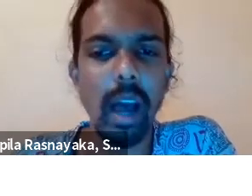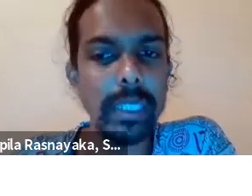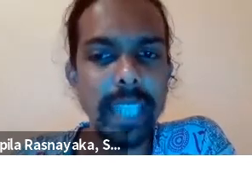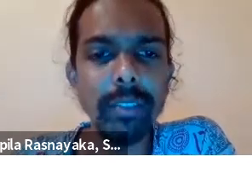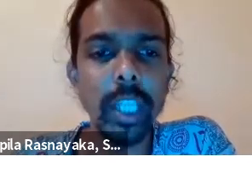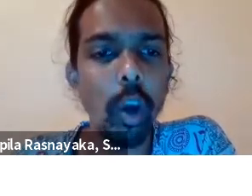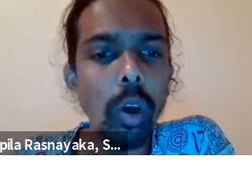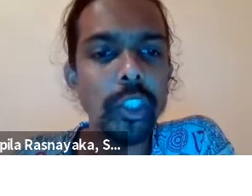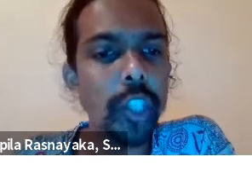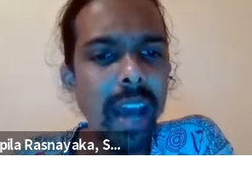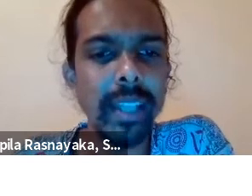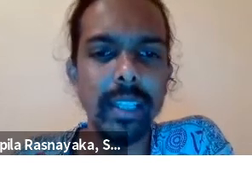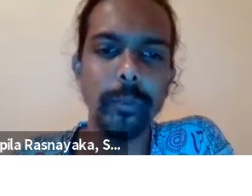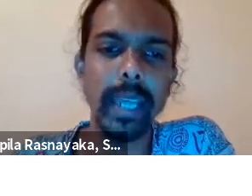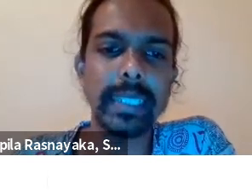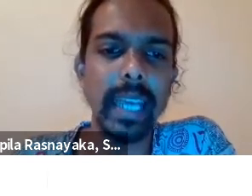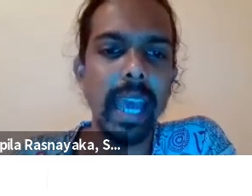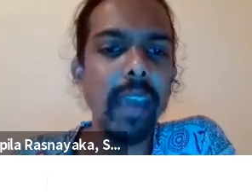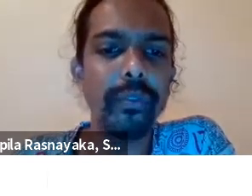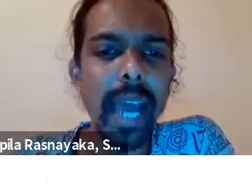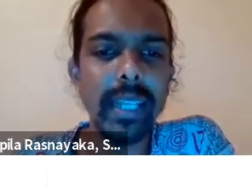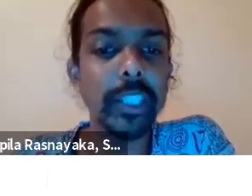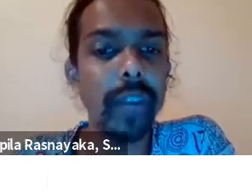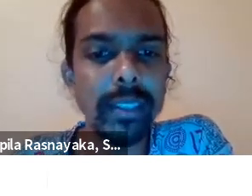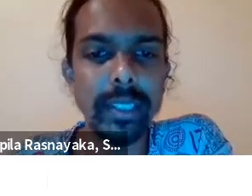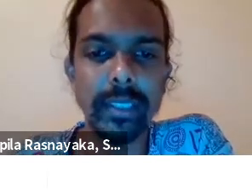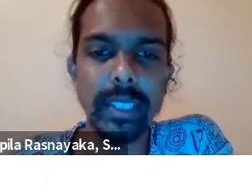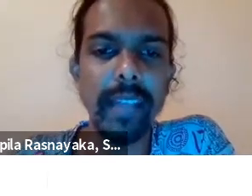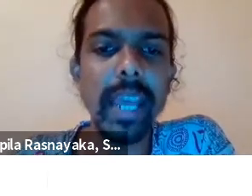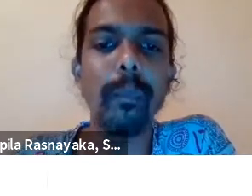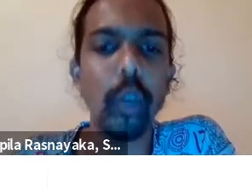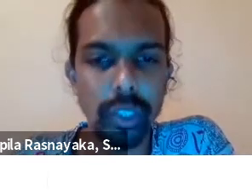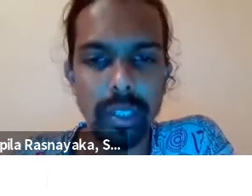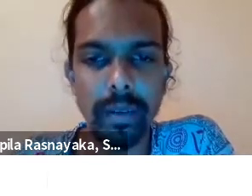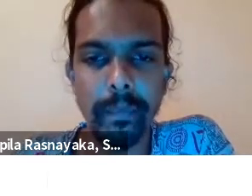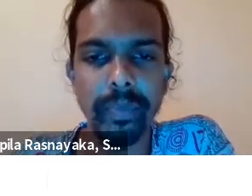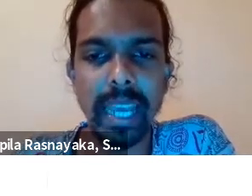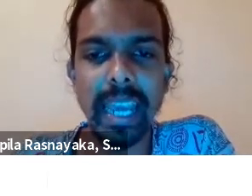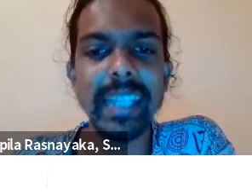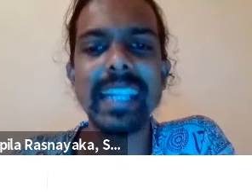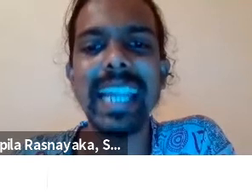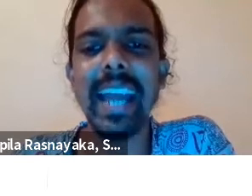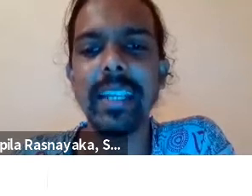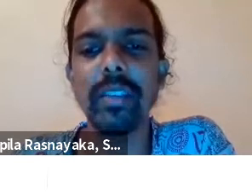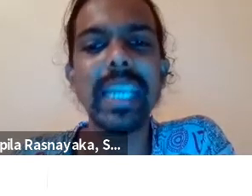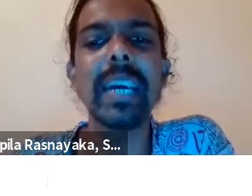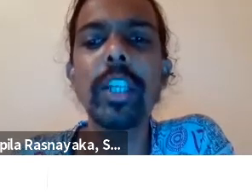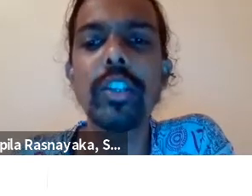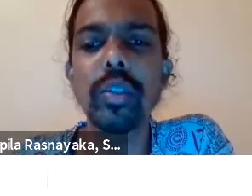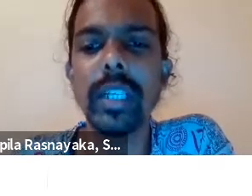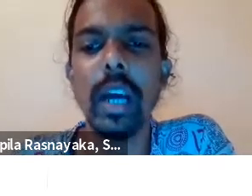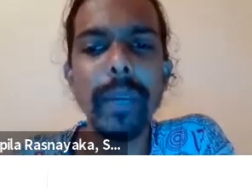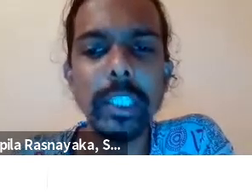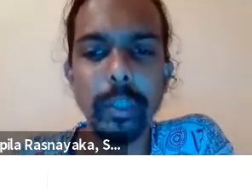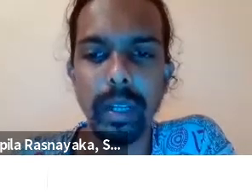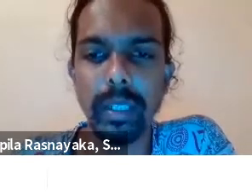back ourselves or sharing the space if that strengthens their position. In that light, we commit